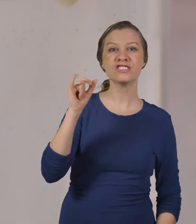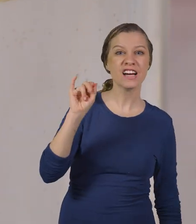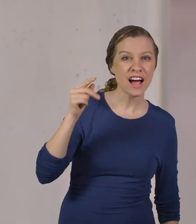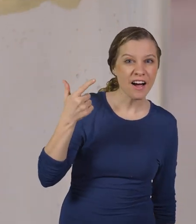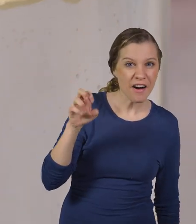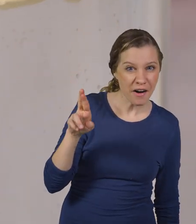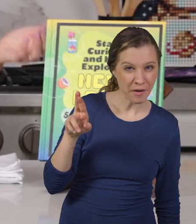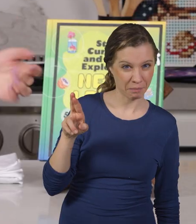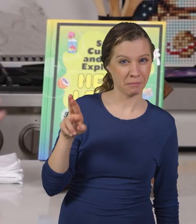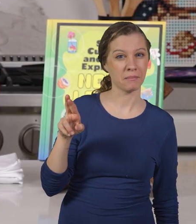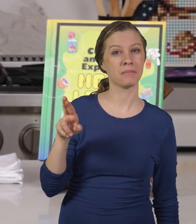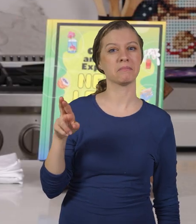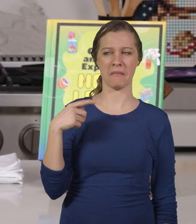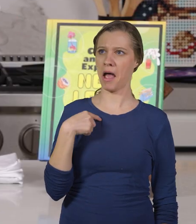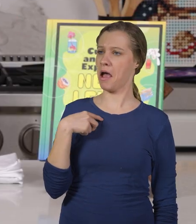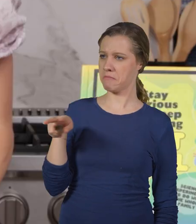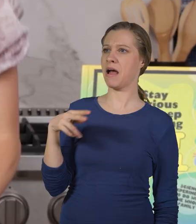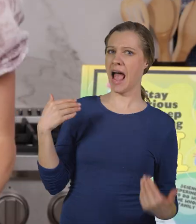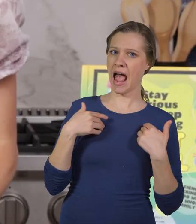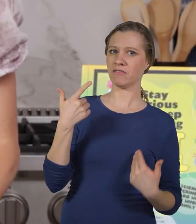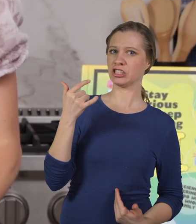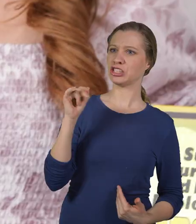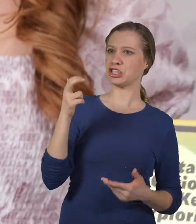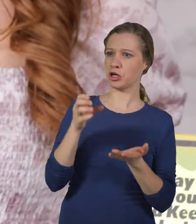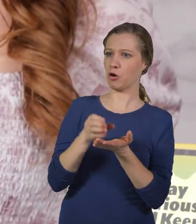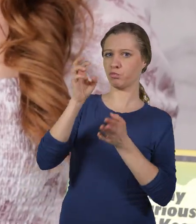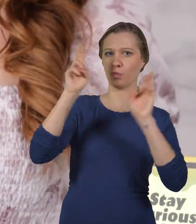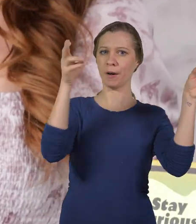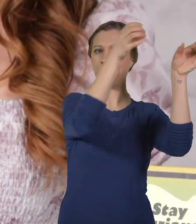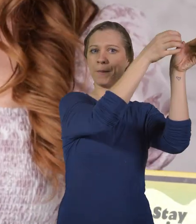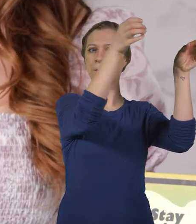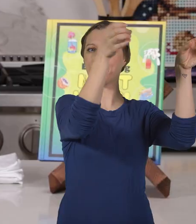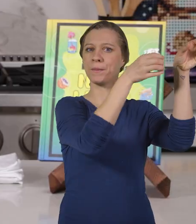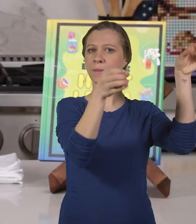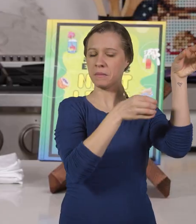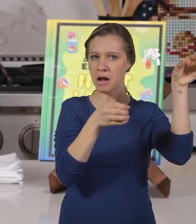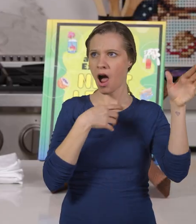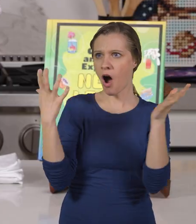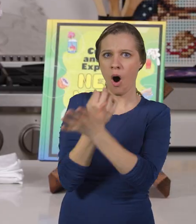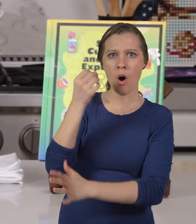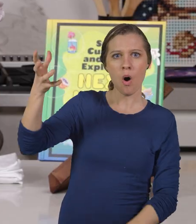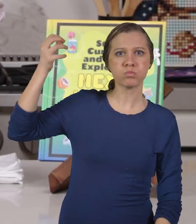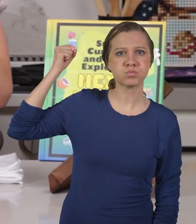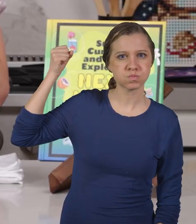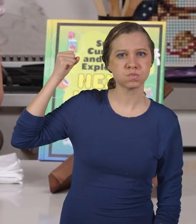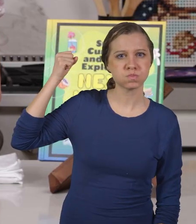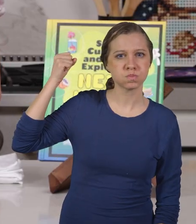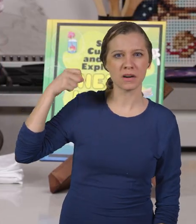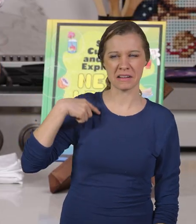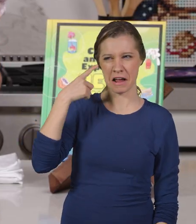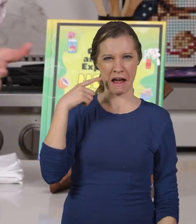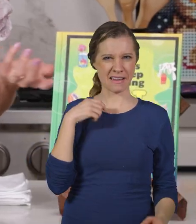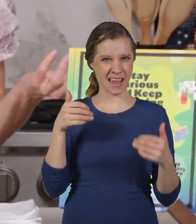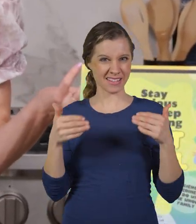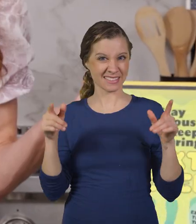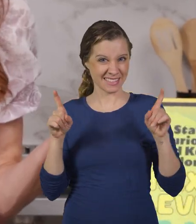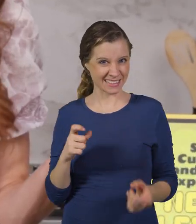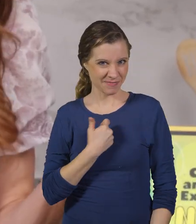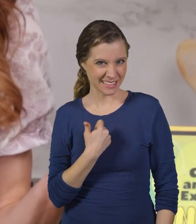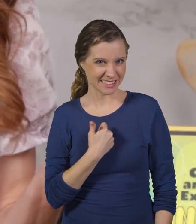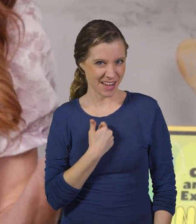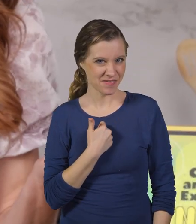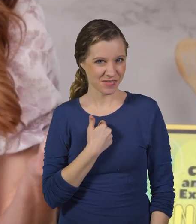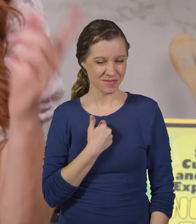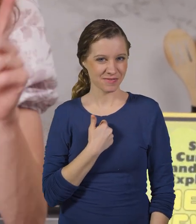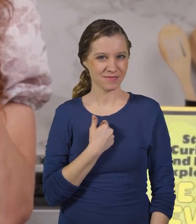with ginger. And I thought, well, I have ginger in my spice cabinet. I went and grabbed it and I thought, I can test